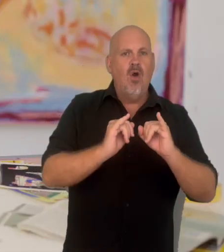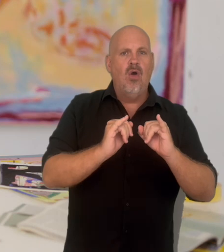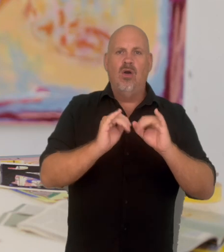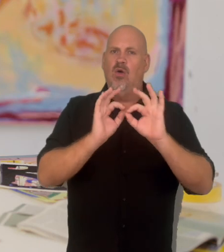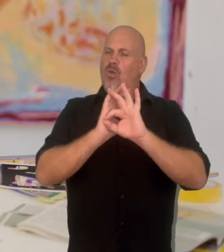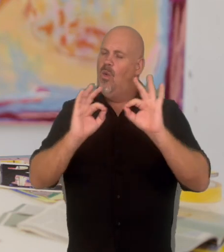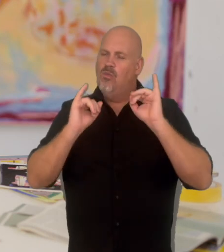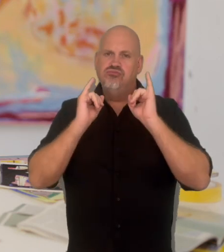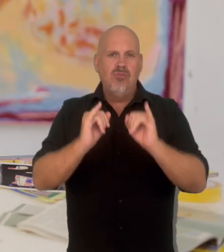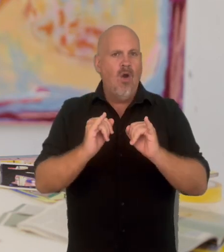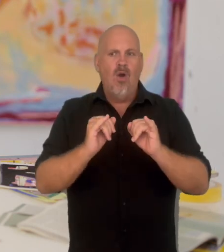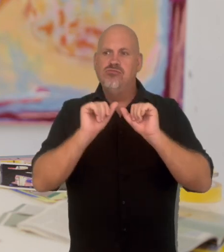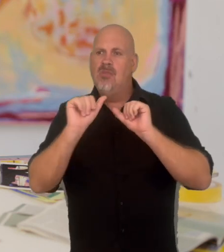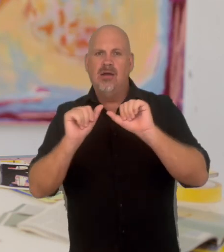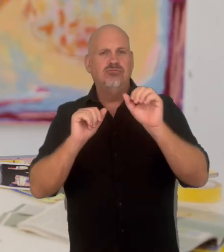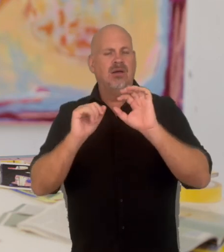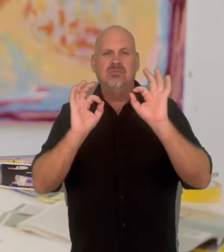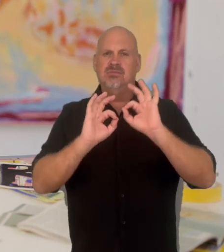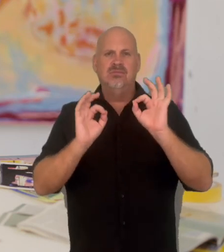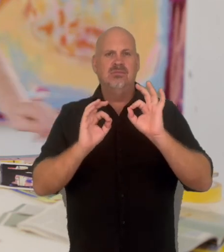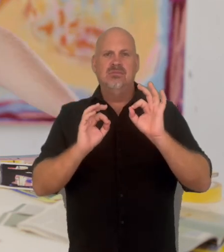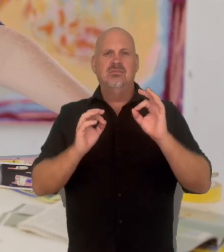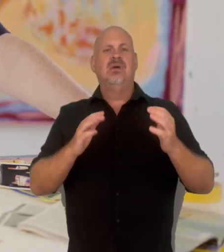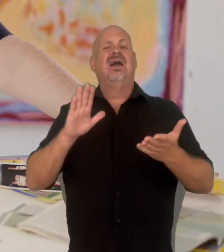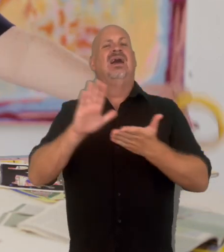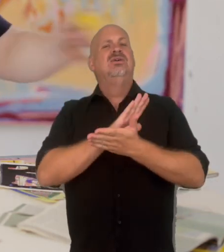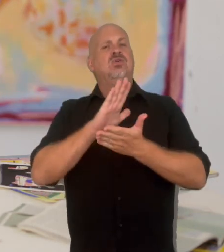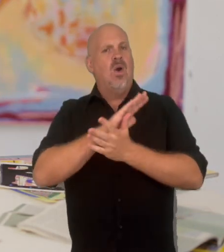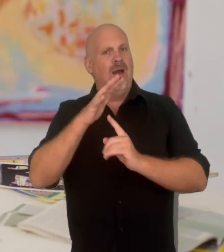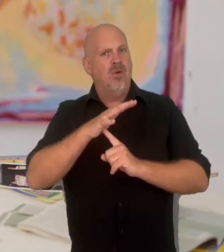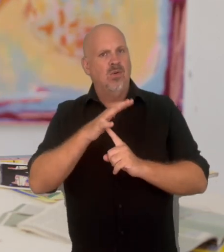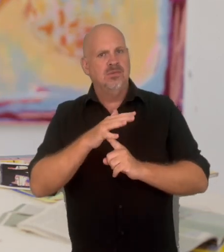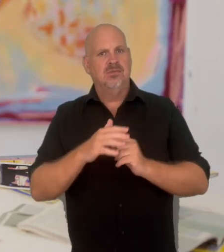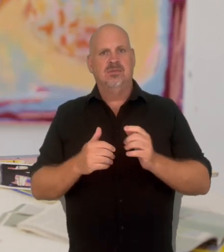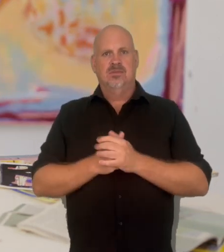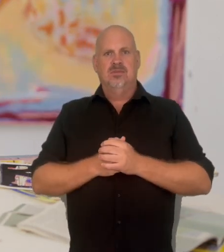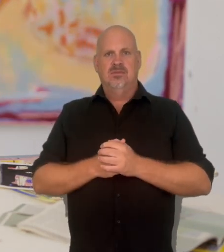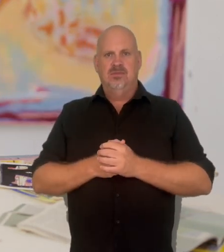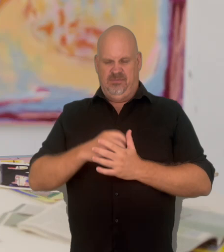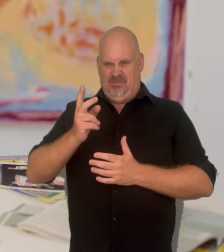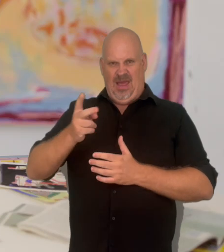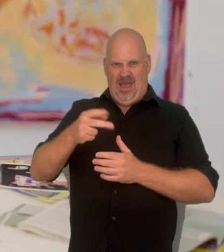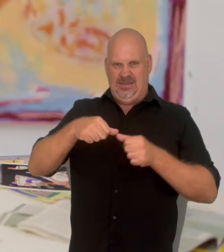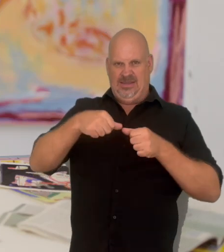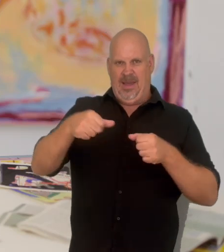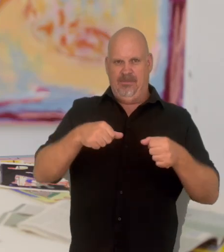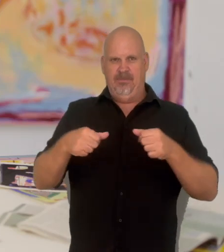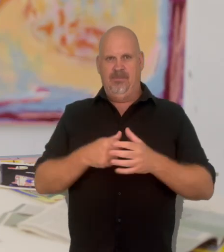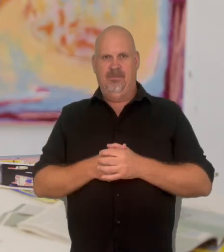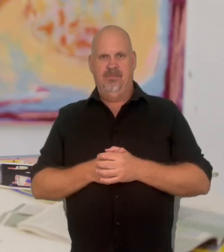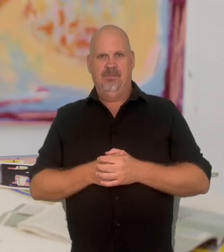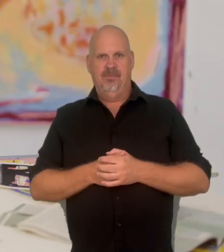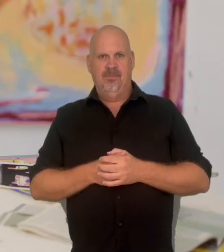drawing. You just have to enjoy it. We're going to tape this down again before we get more watercolors